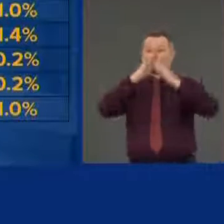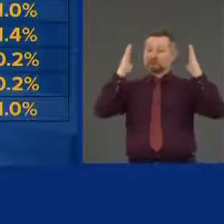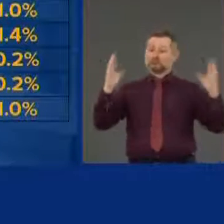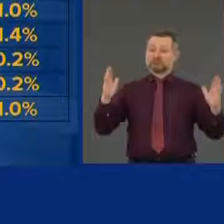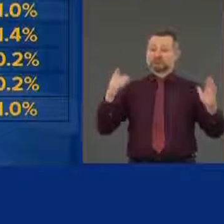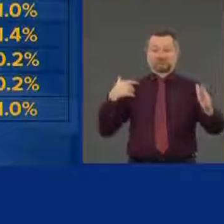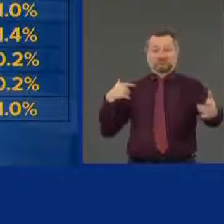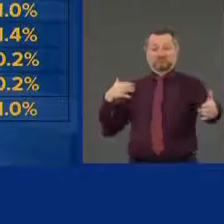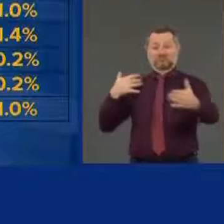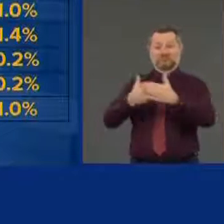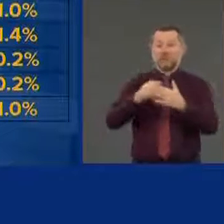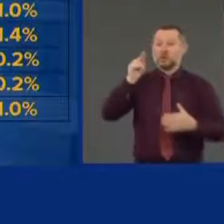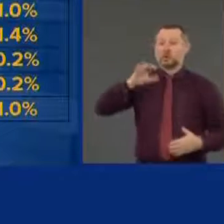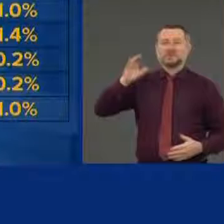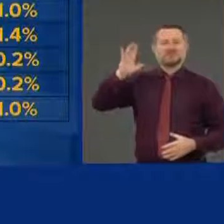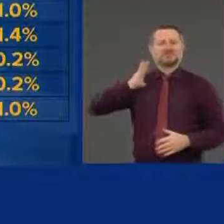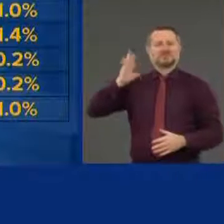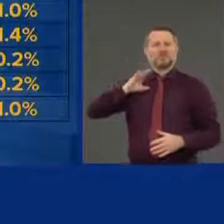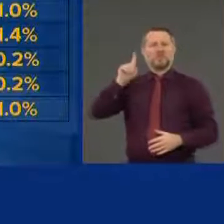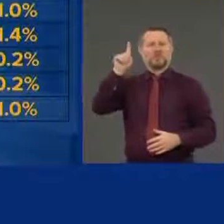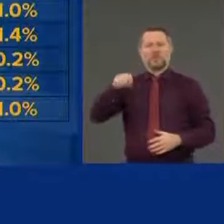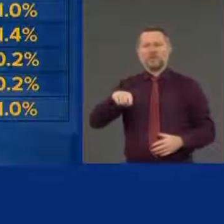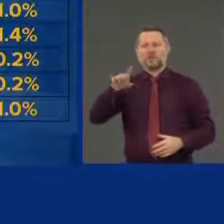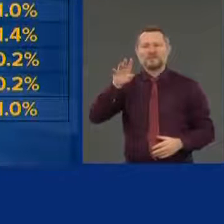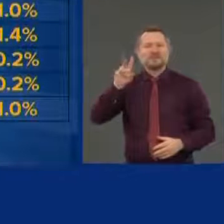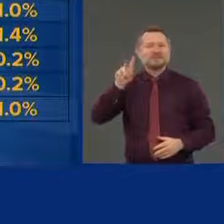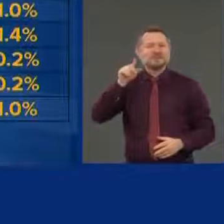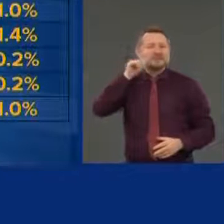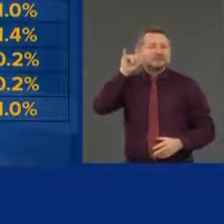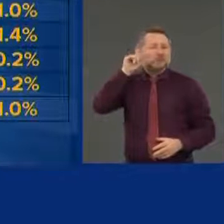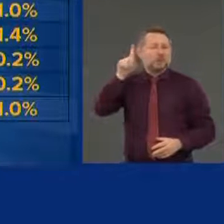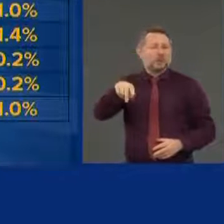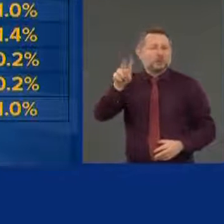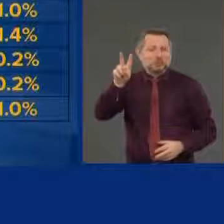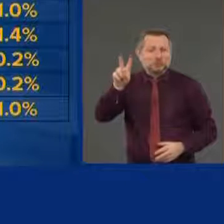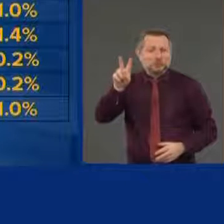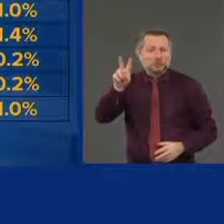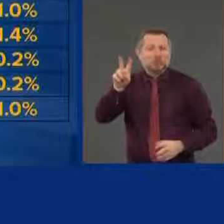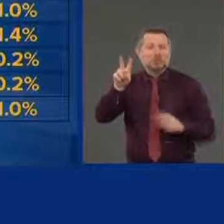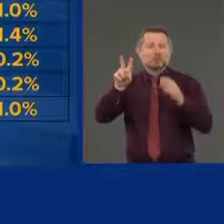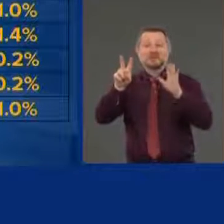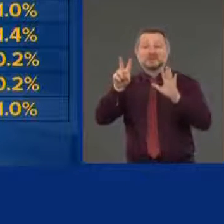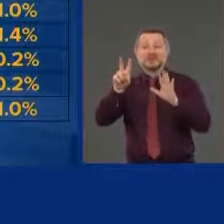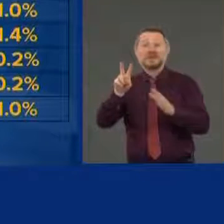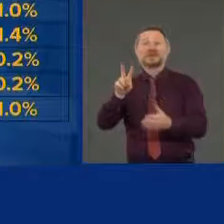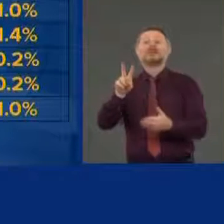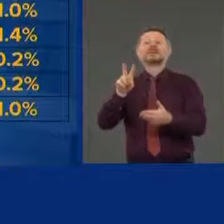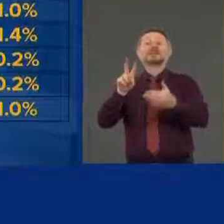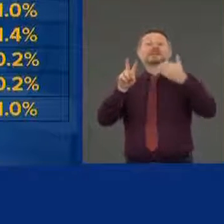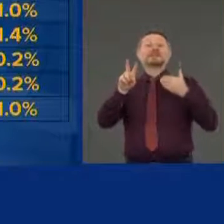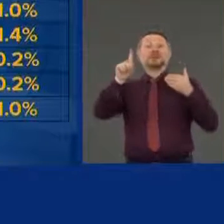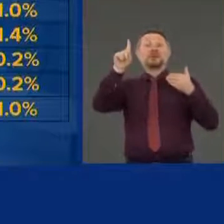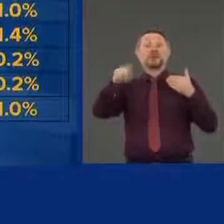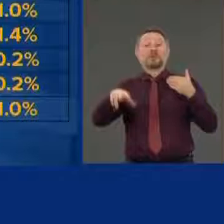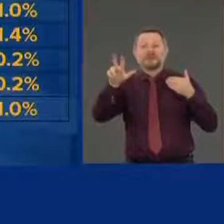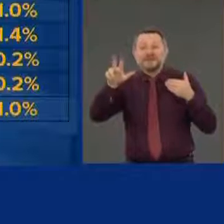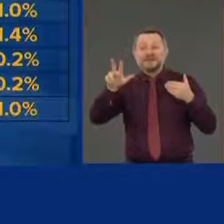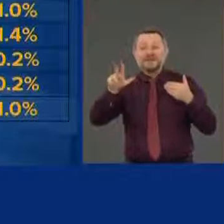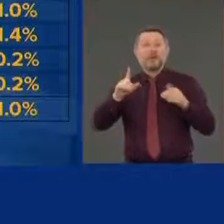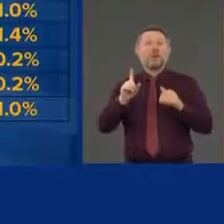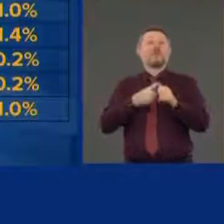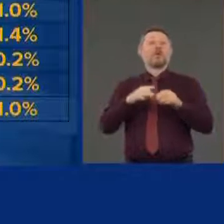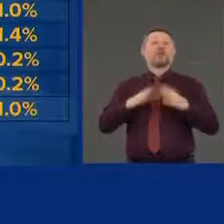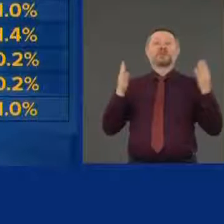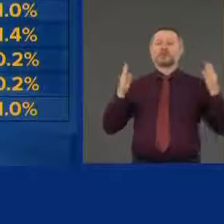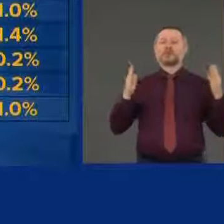City was 1.2 yesterday. When we started opening New York City,